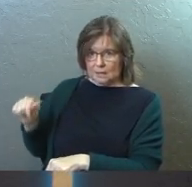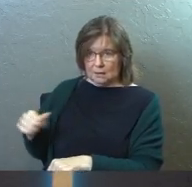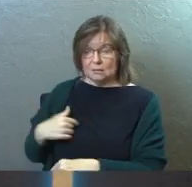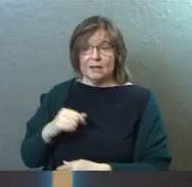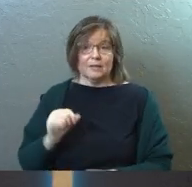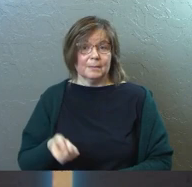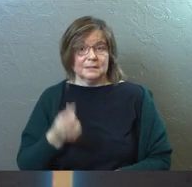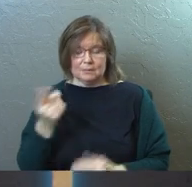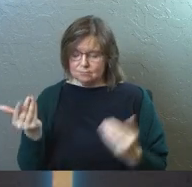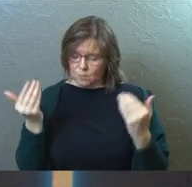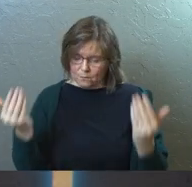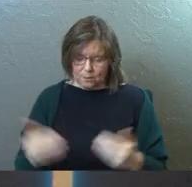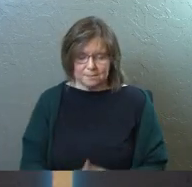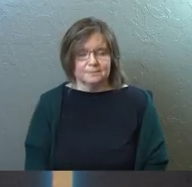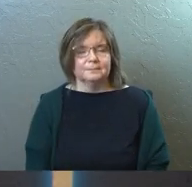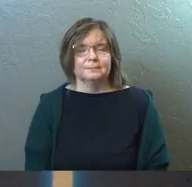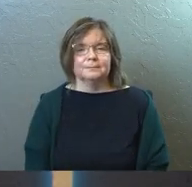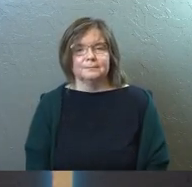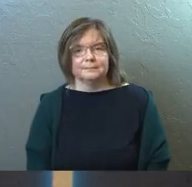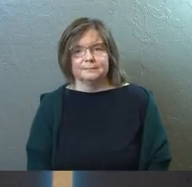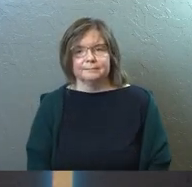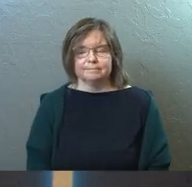to you, go for it.